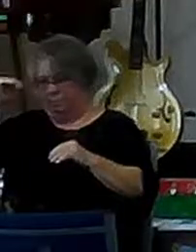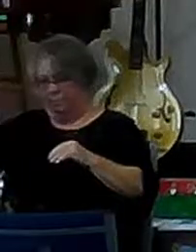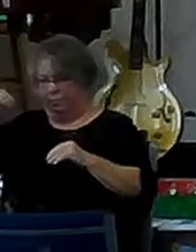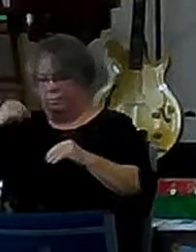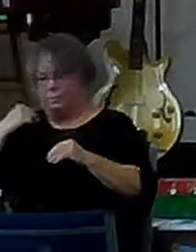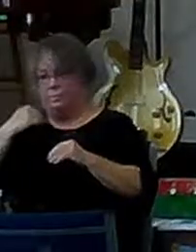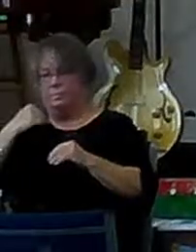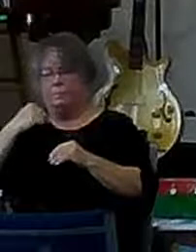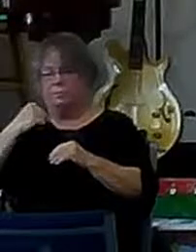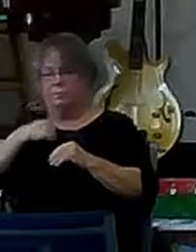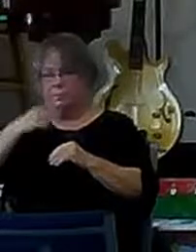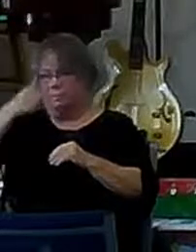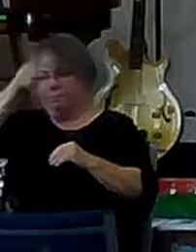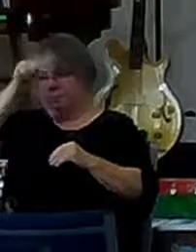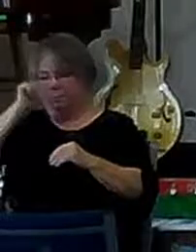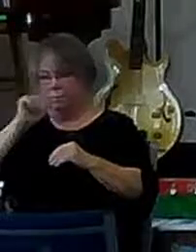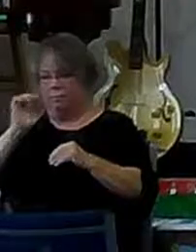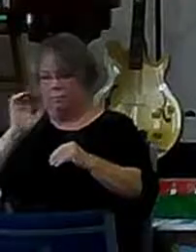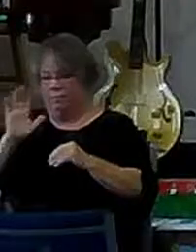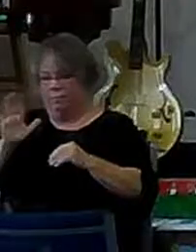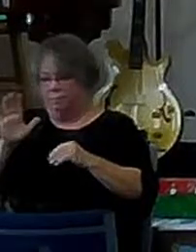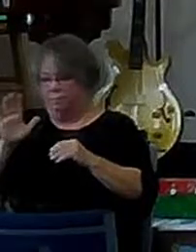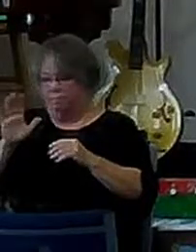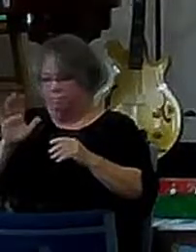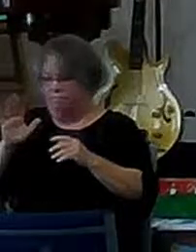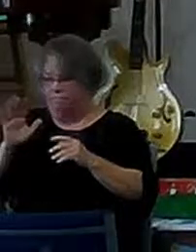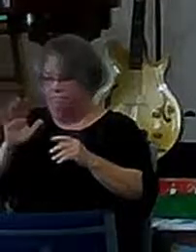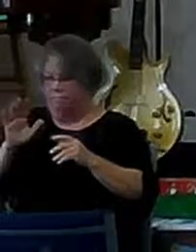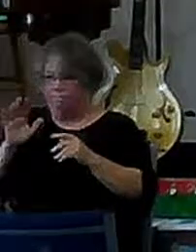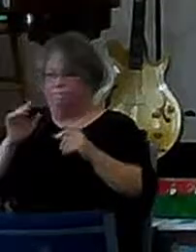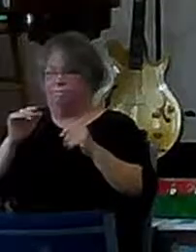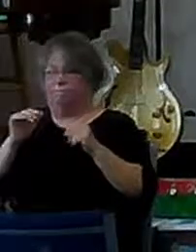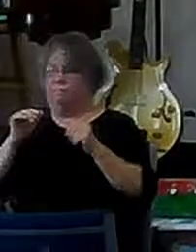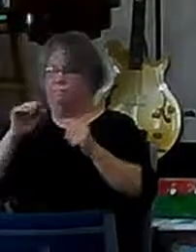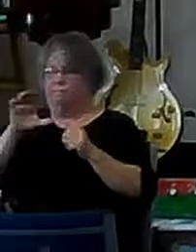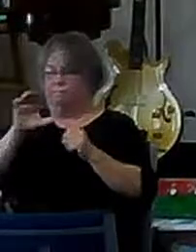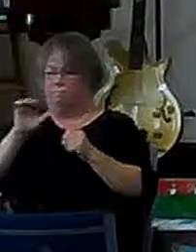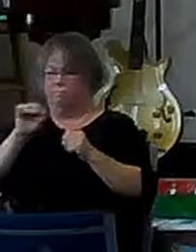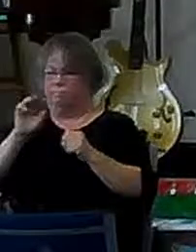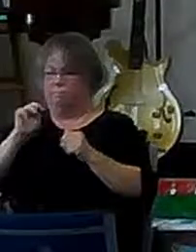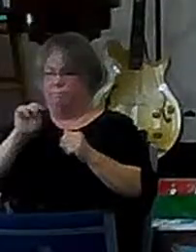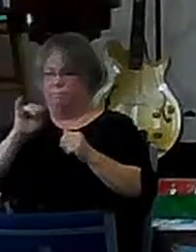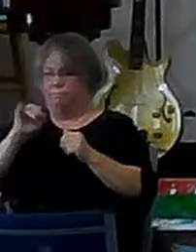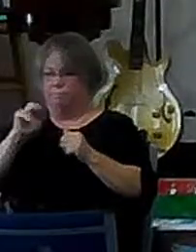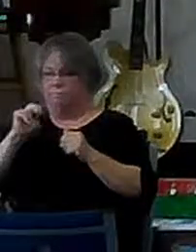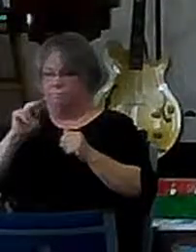them that. I said, I admire your commitment. I knew they were coming.